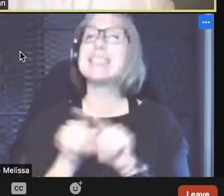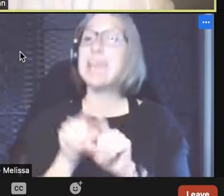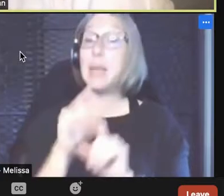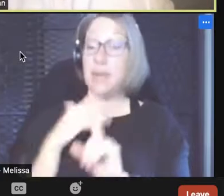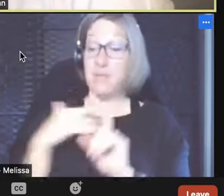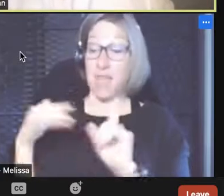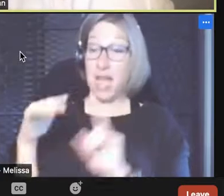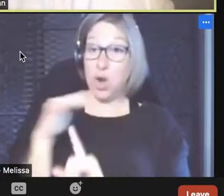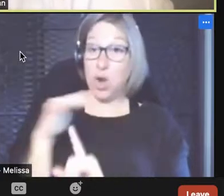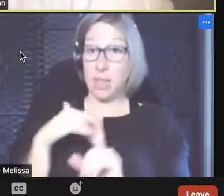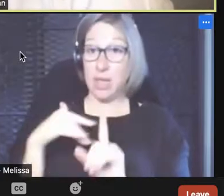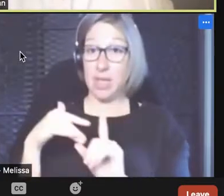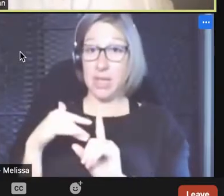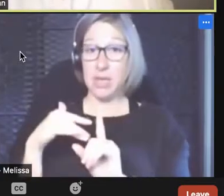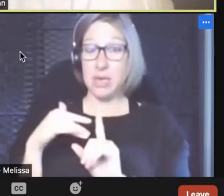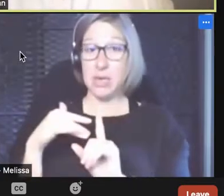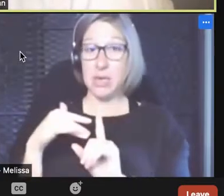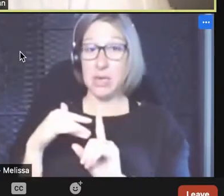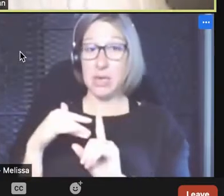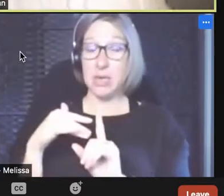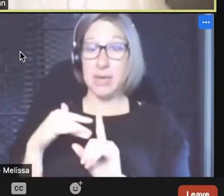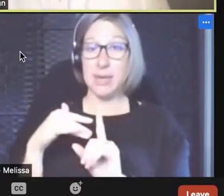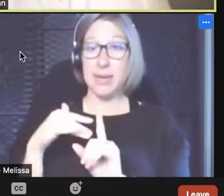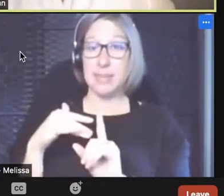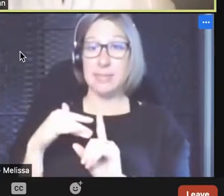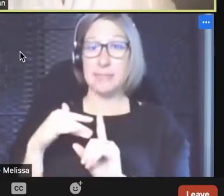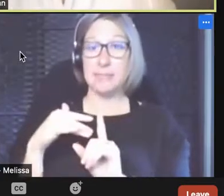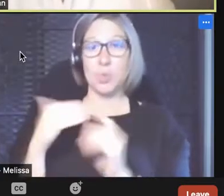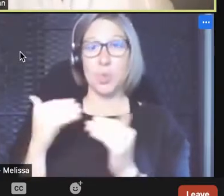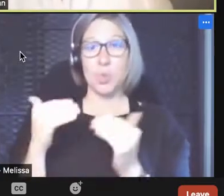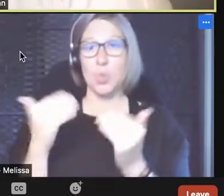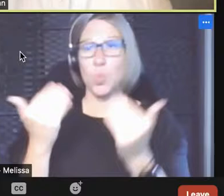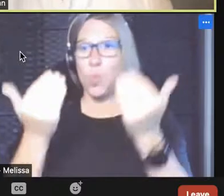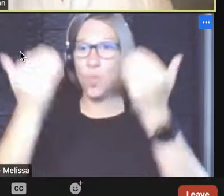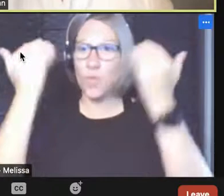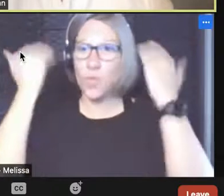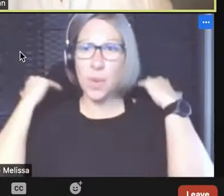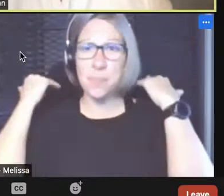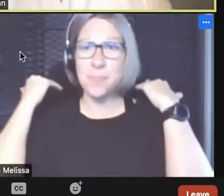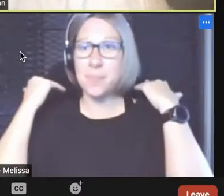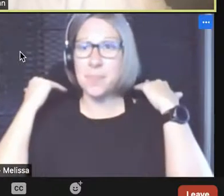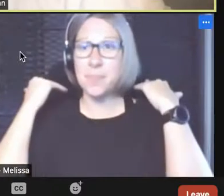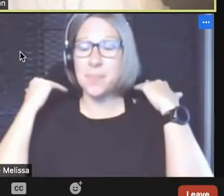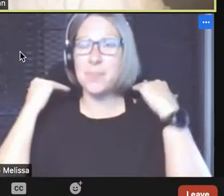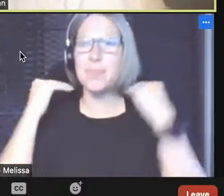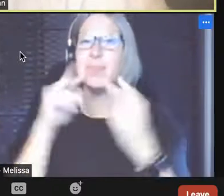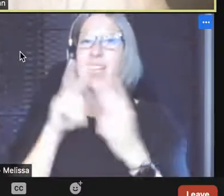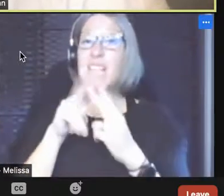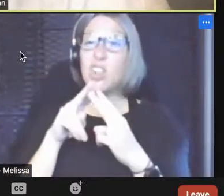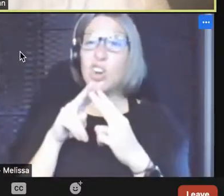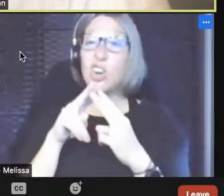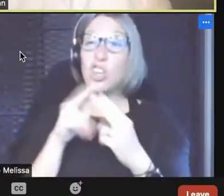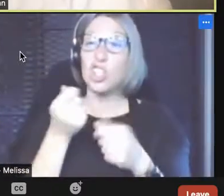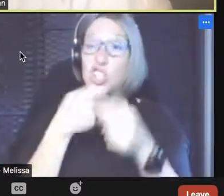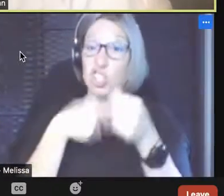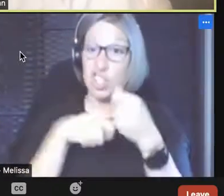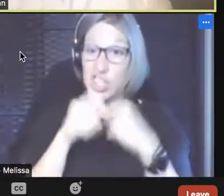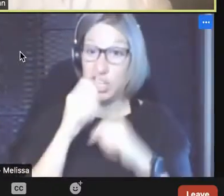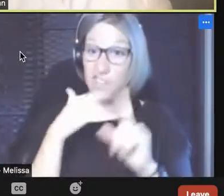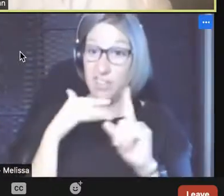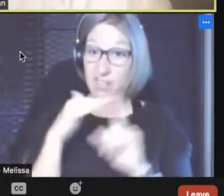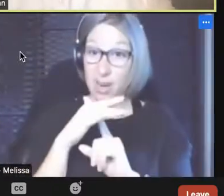not is too overwhelming, then we're going to either change the environment or change